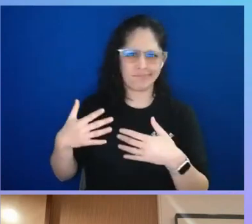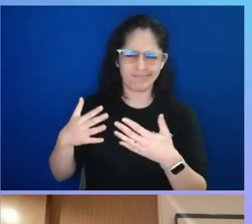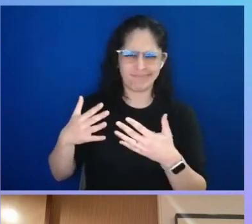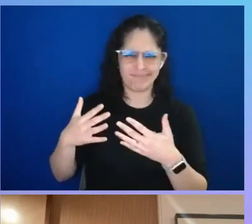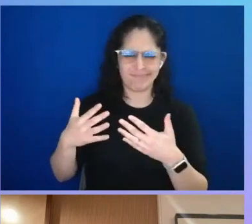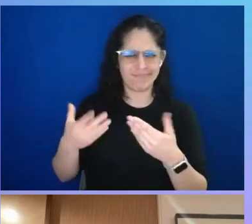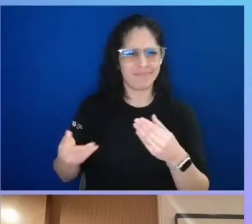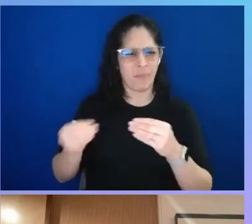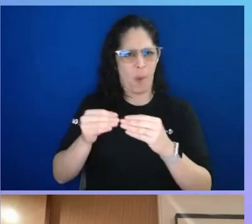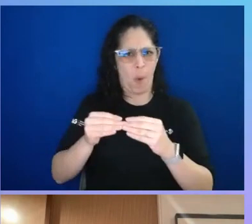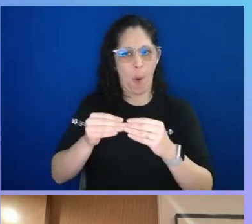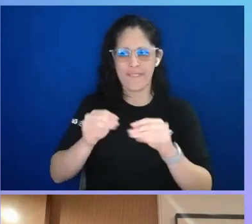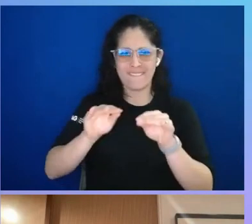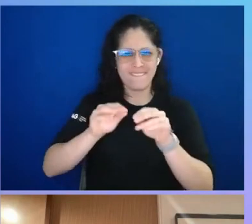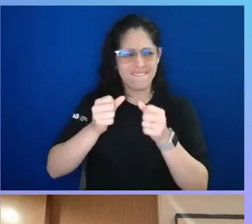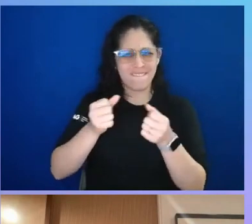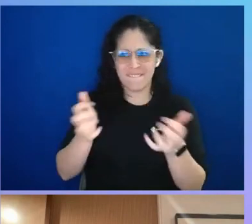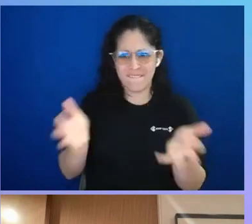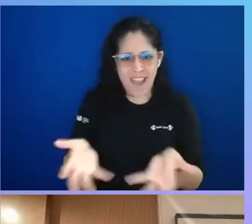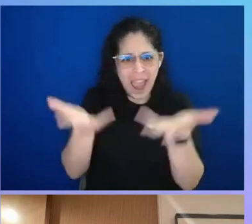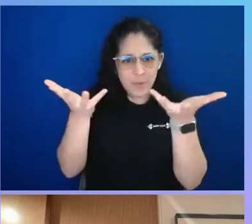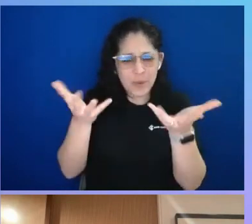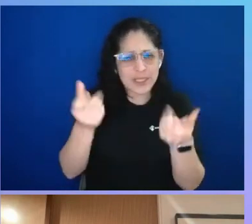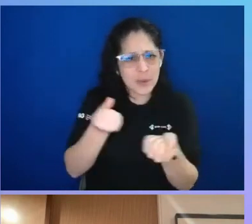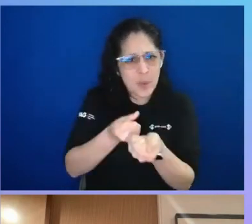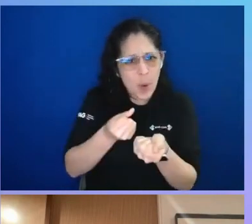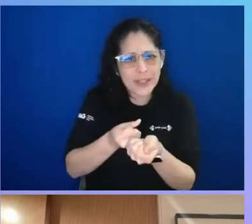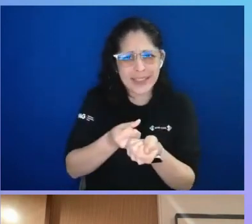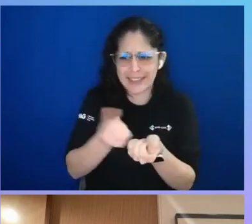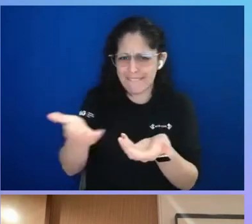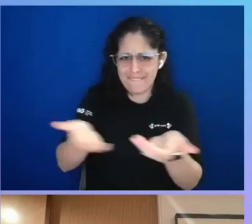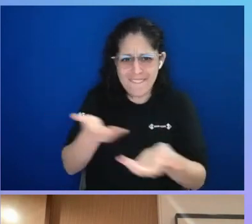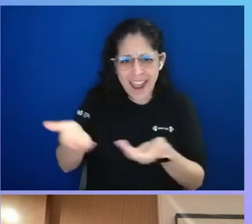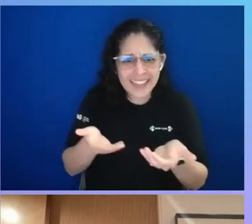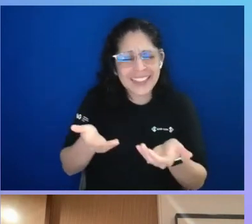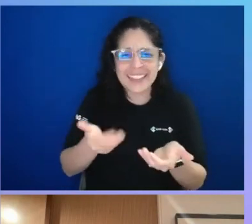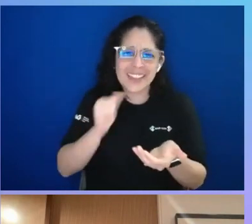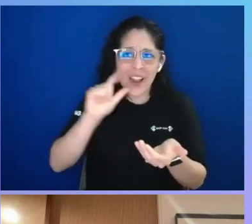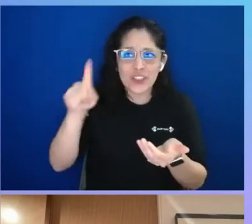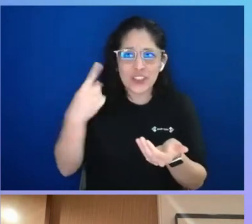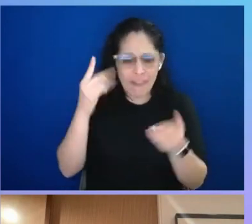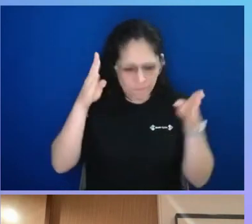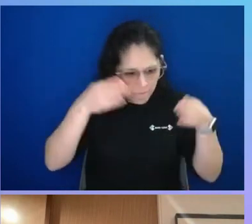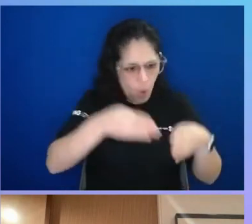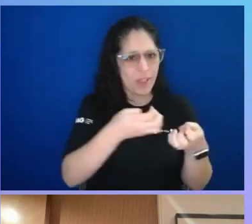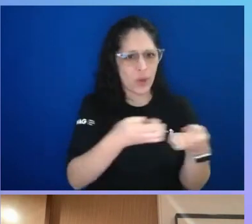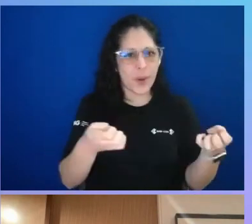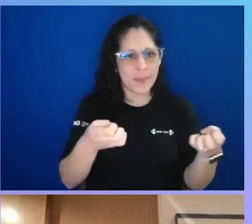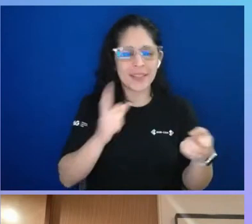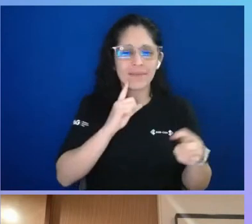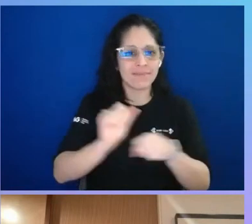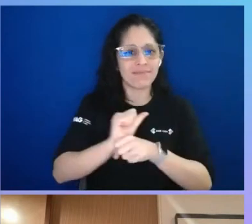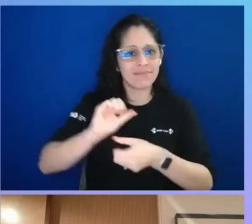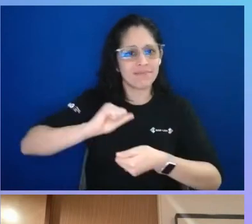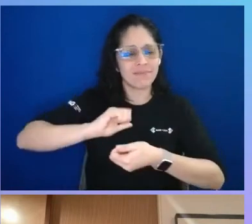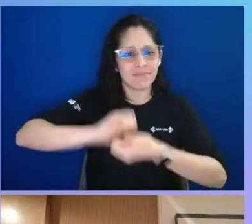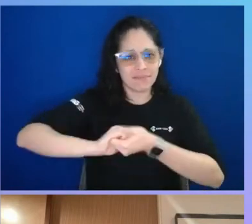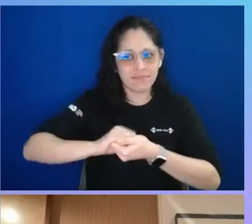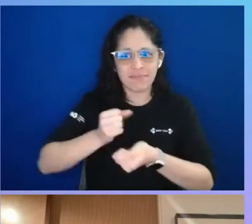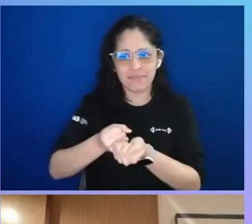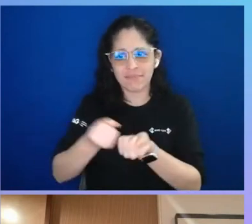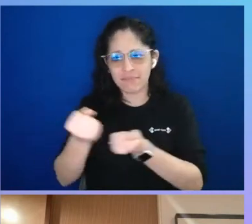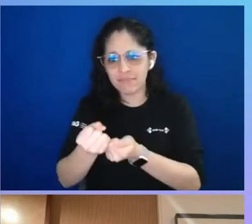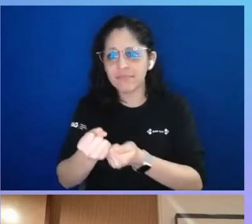and motivating network that extends beyond the handlebars and treadmills. The Peloton community is a powerful